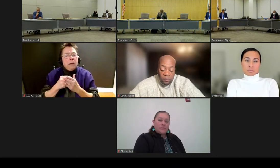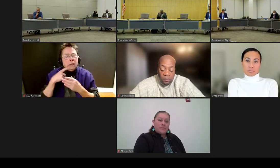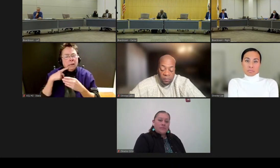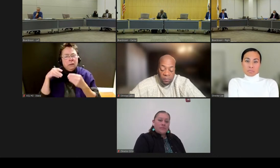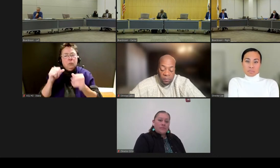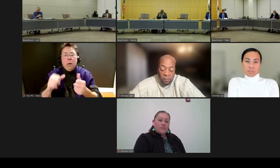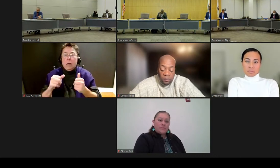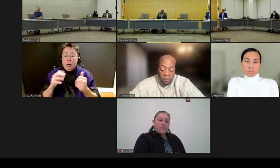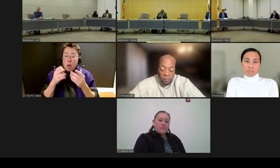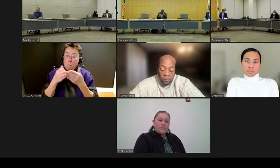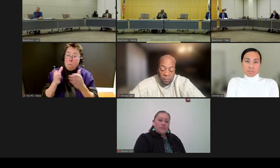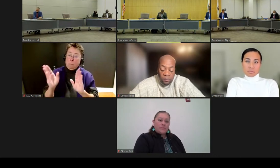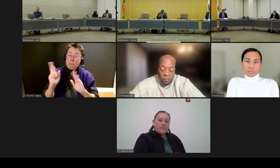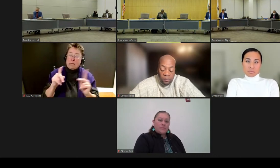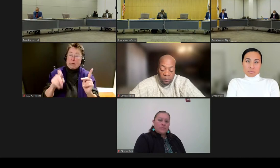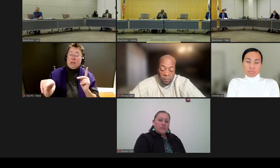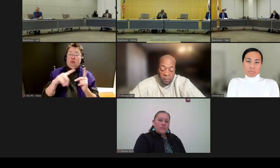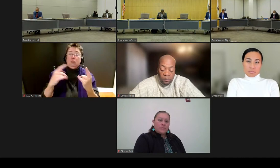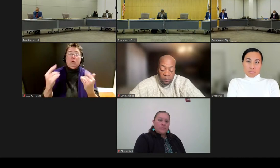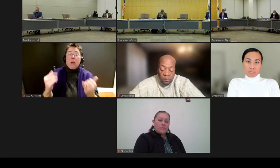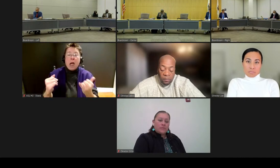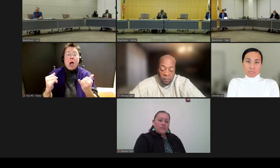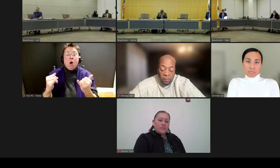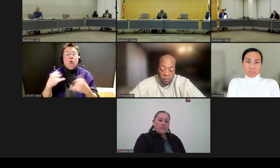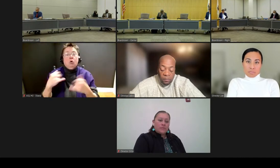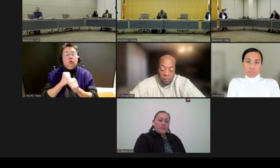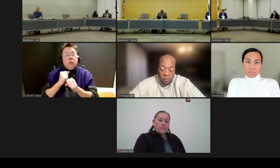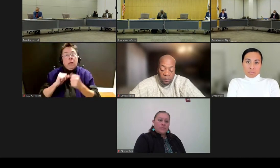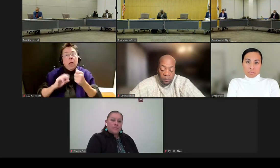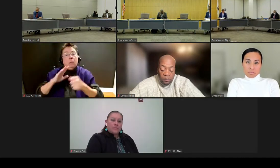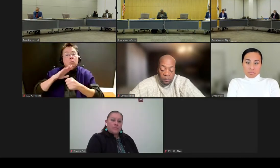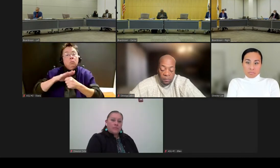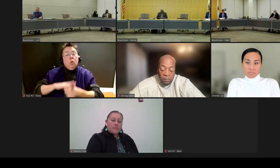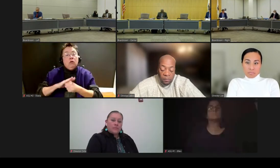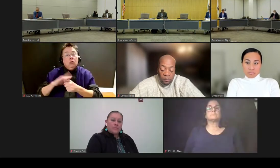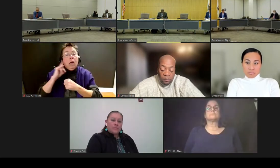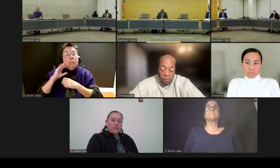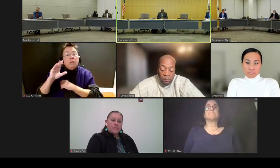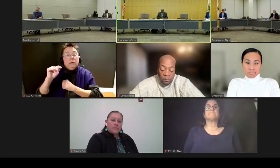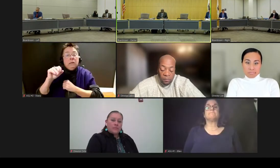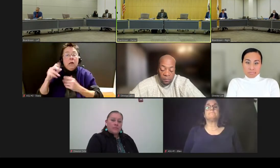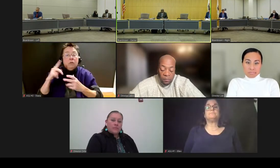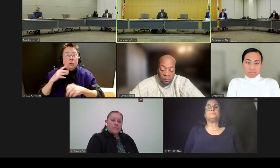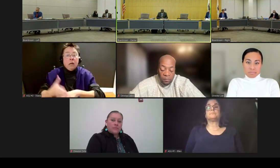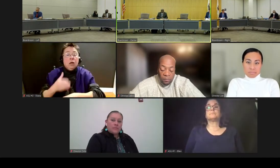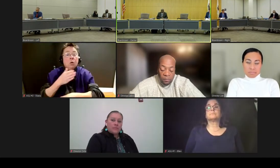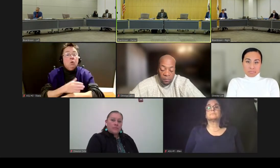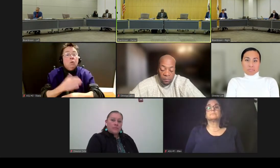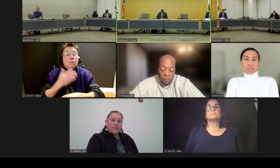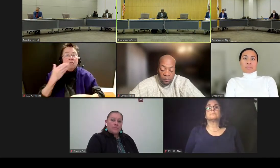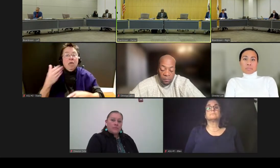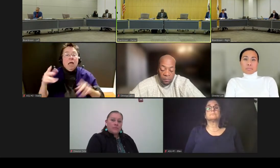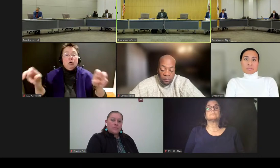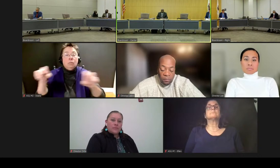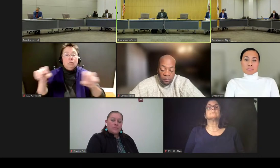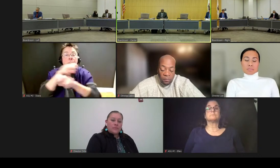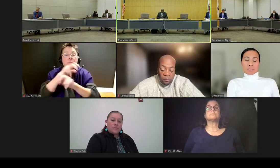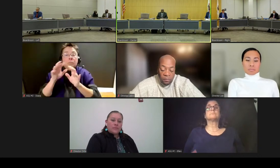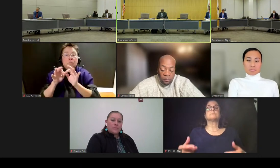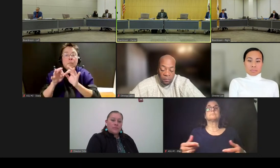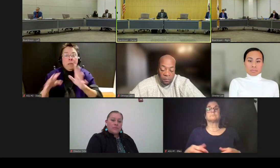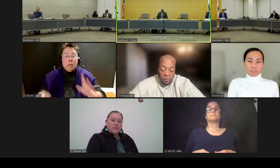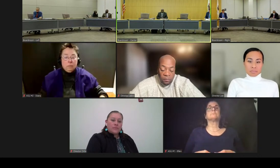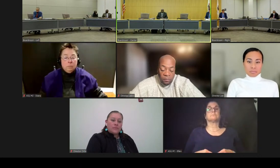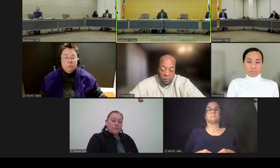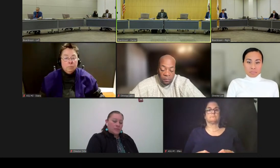you now to create pressure on the CTA to improve. Thank you. Thank you, Mr. Gottlecher. Our final speaker will be